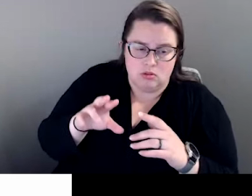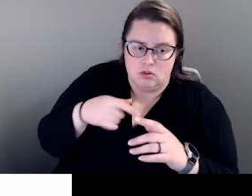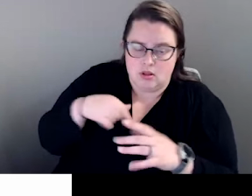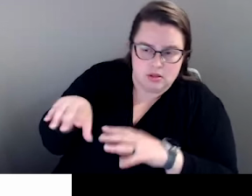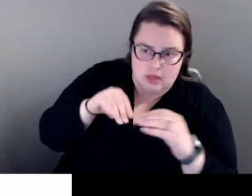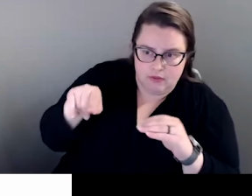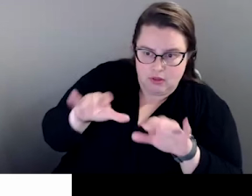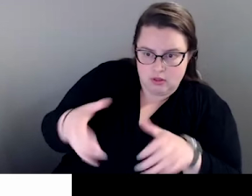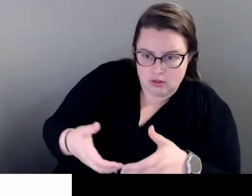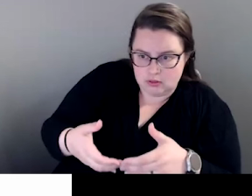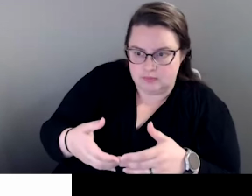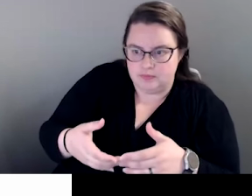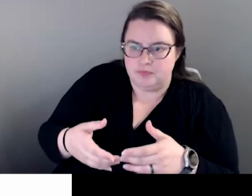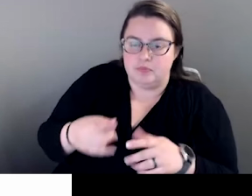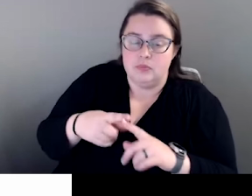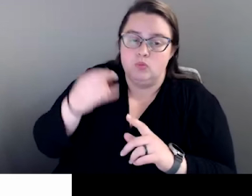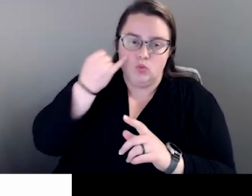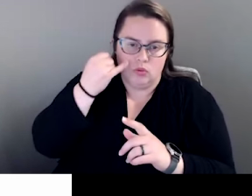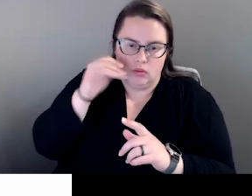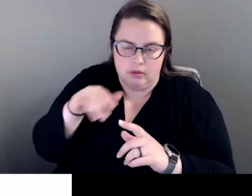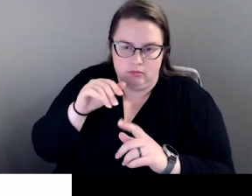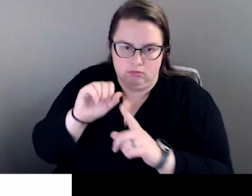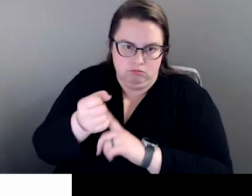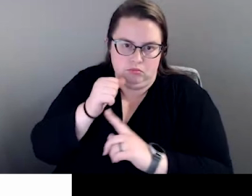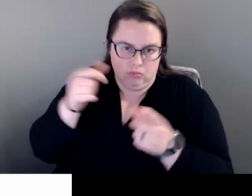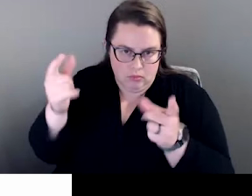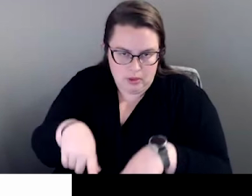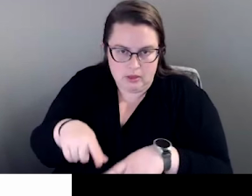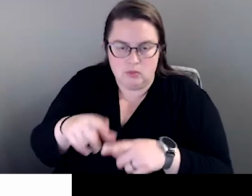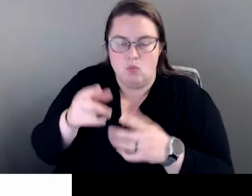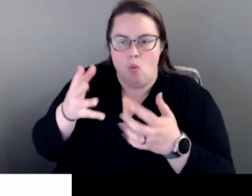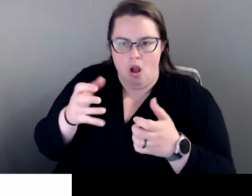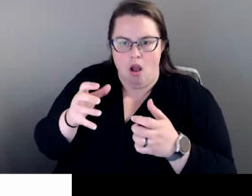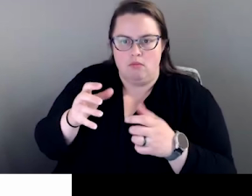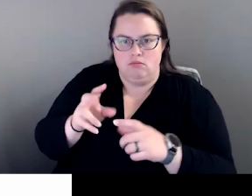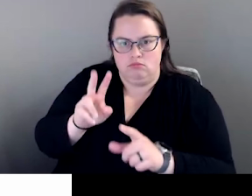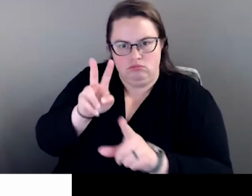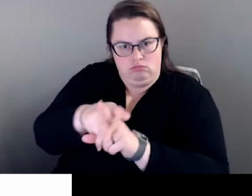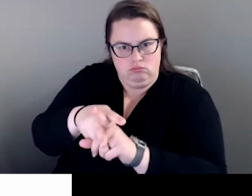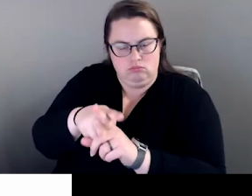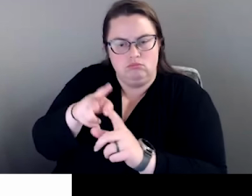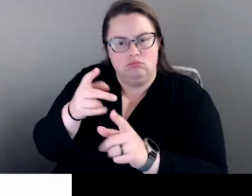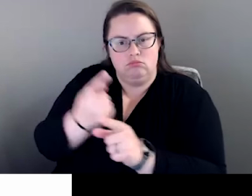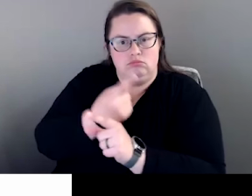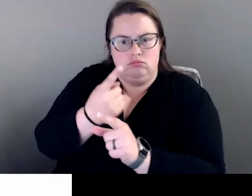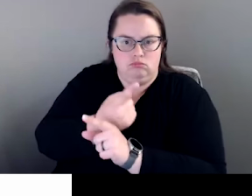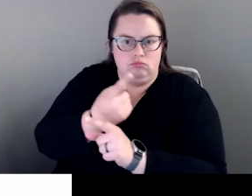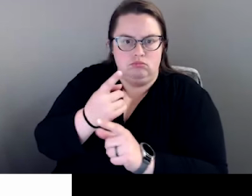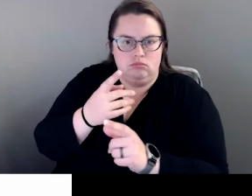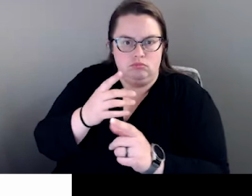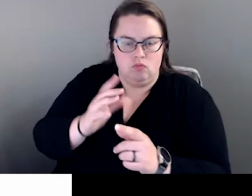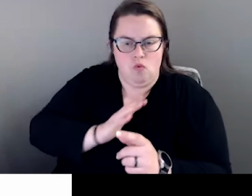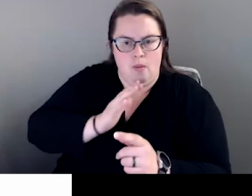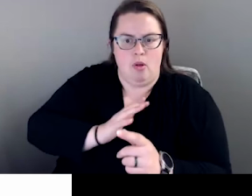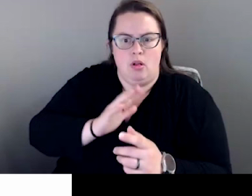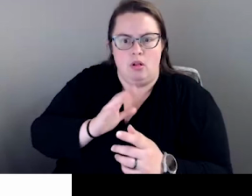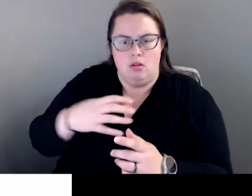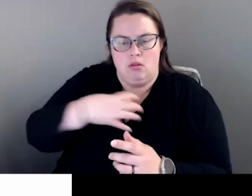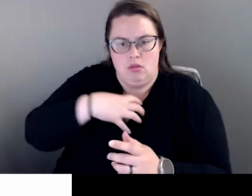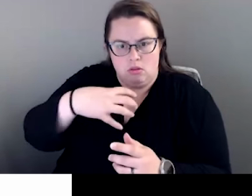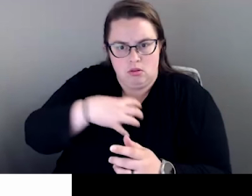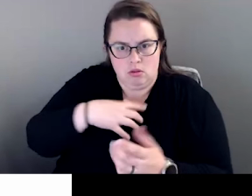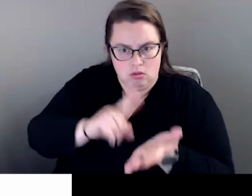But say that isn't the case and, they want to file a formal complaint or do a formal investigation, right? We